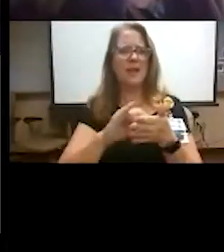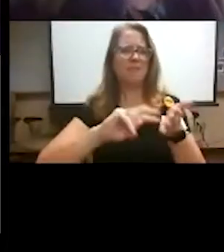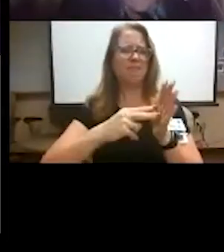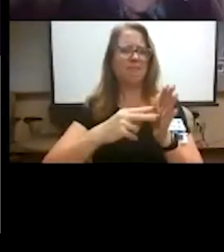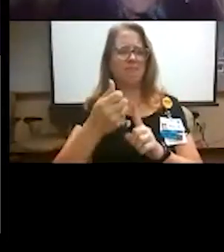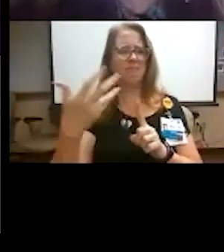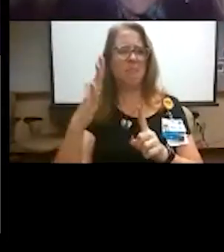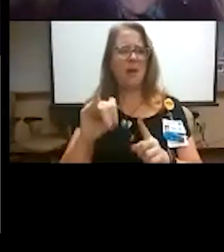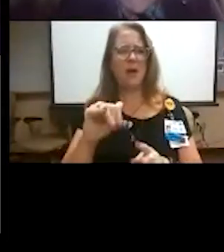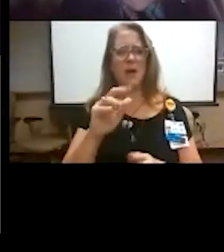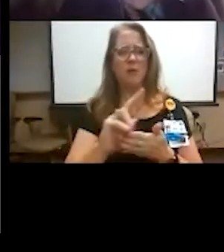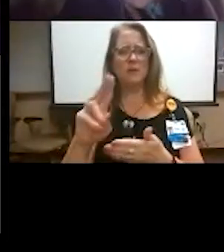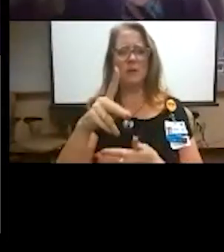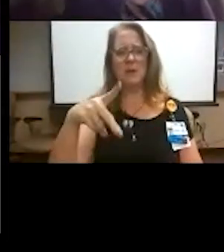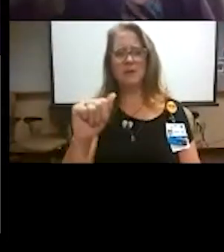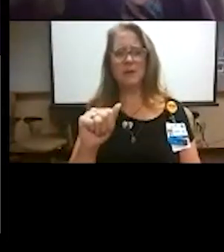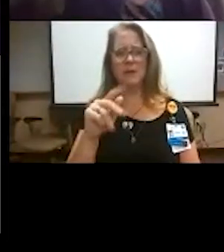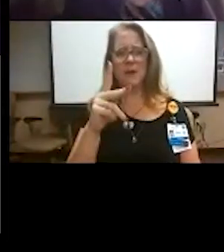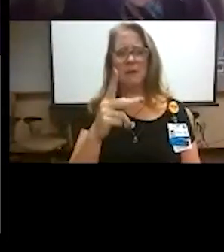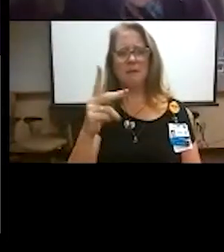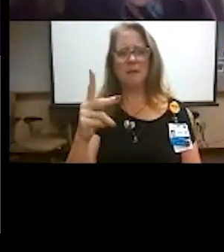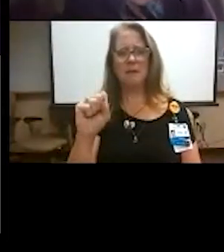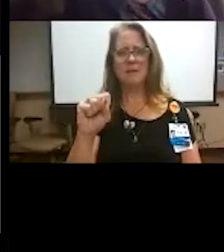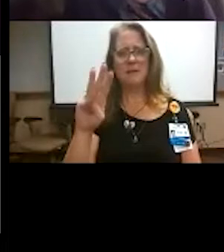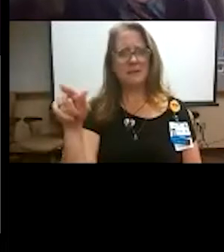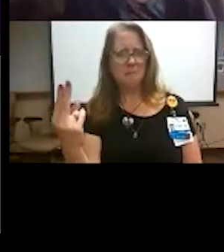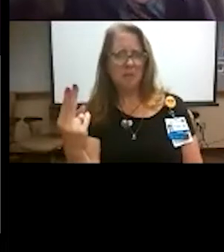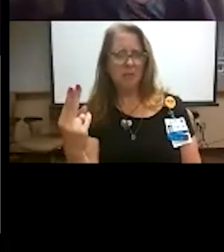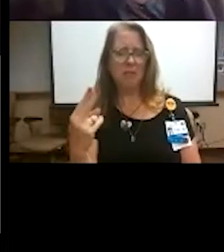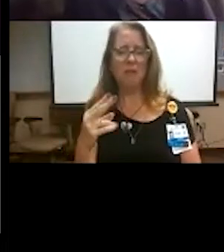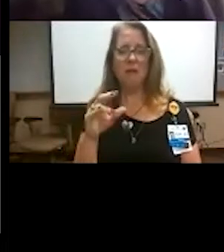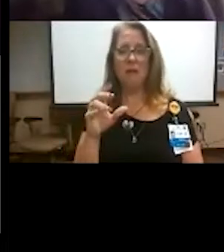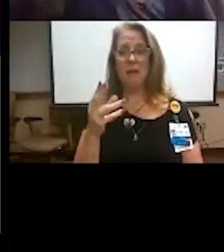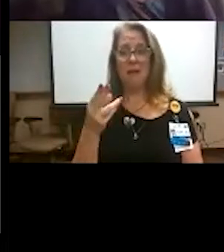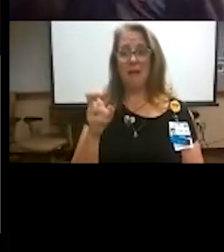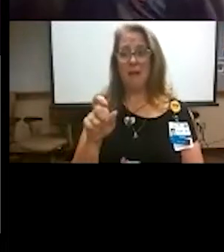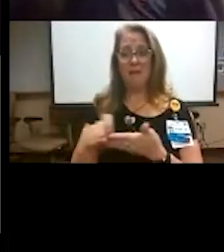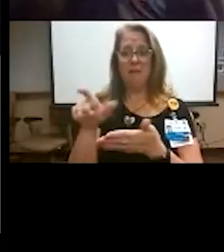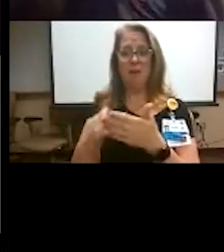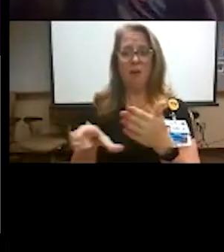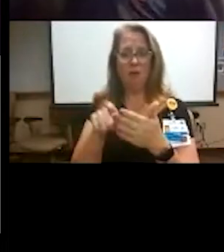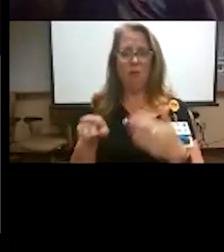the University of Pennsylvania, Kenwin Smith, in an article where he was